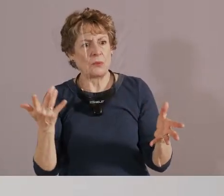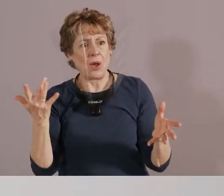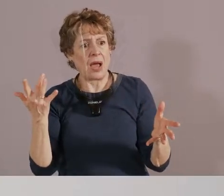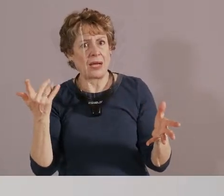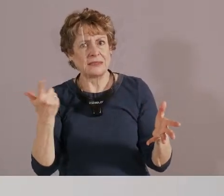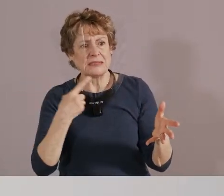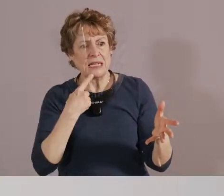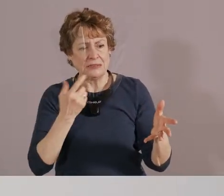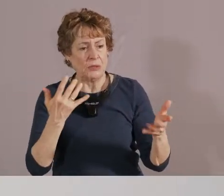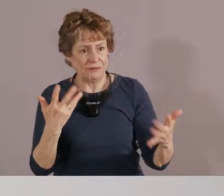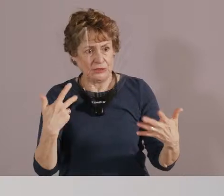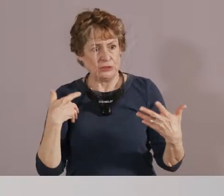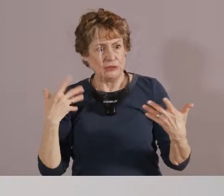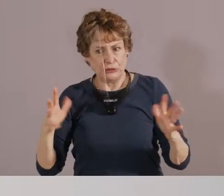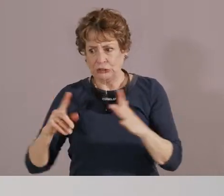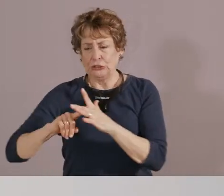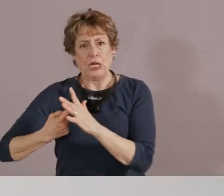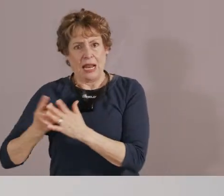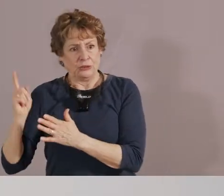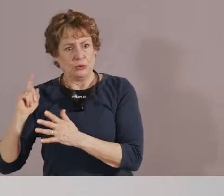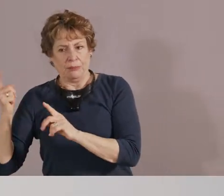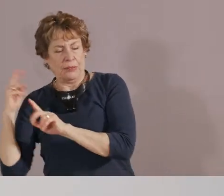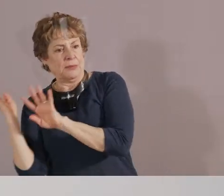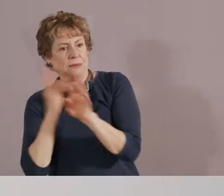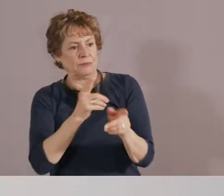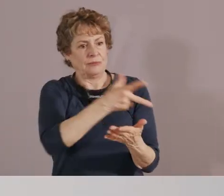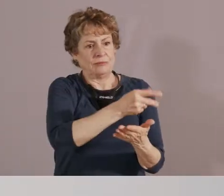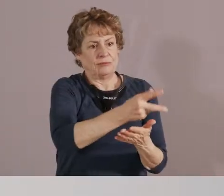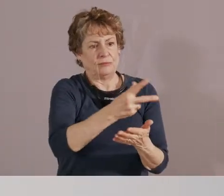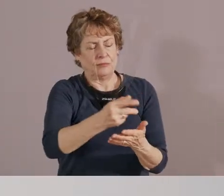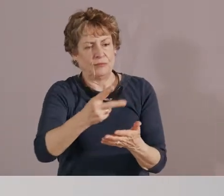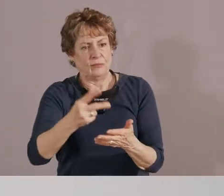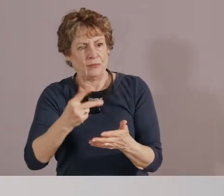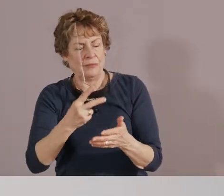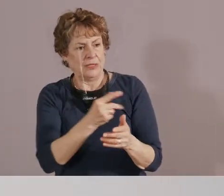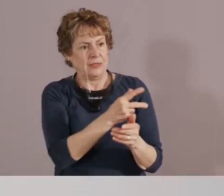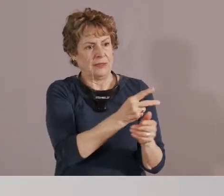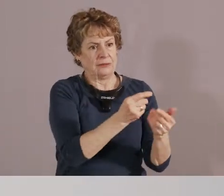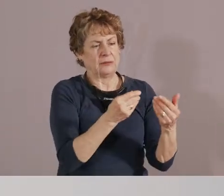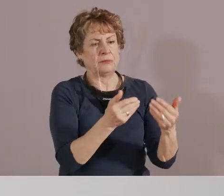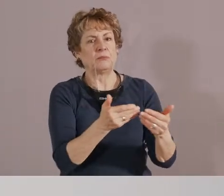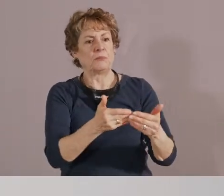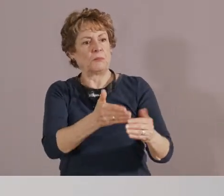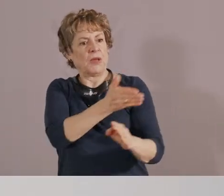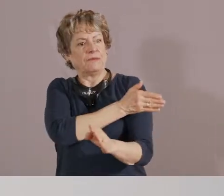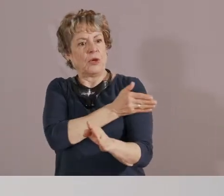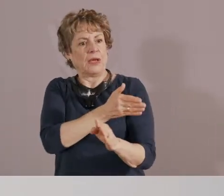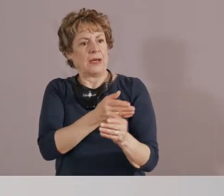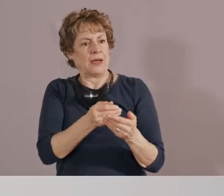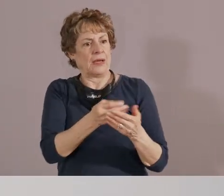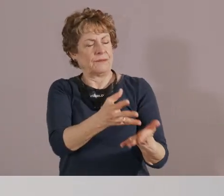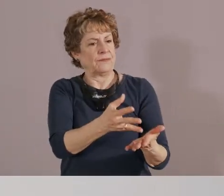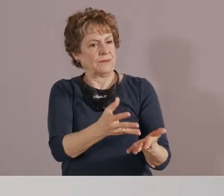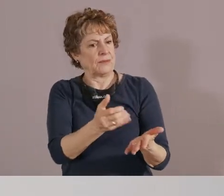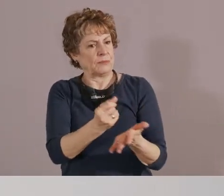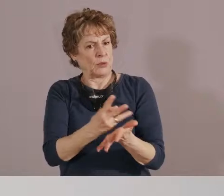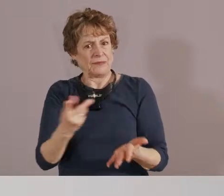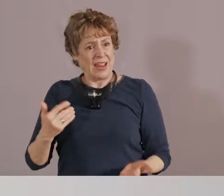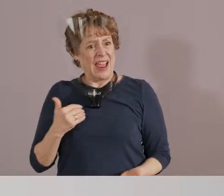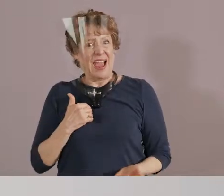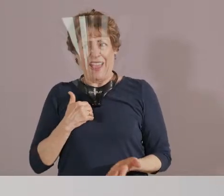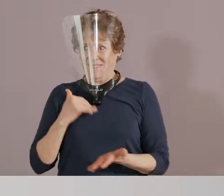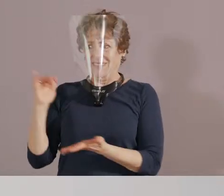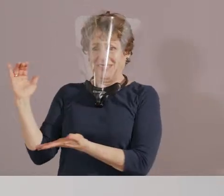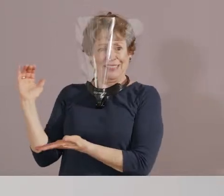started long-term care facilities before you actually gave them authorization. They had the supply. So